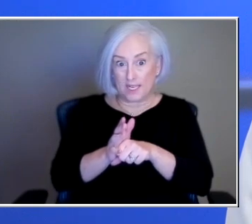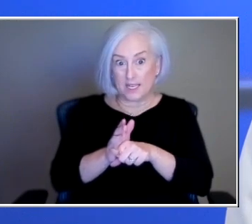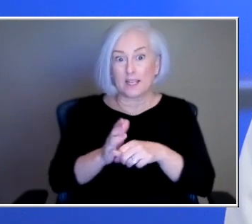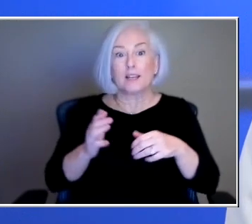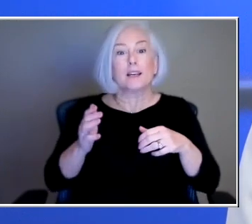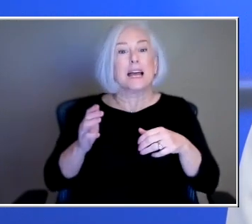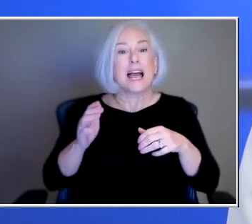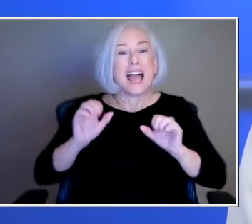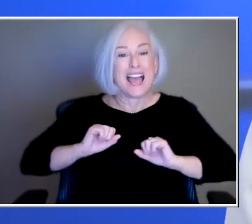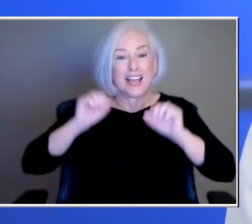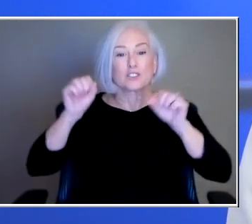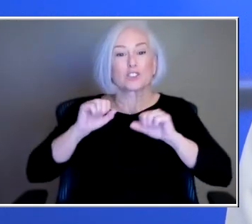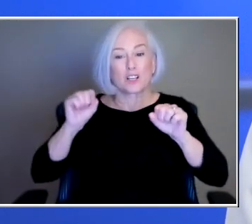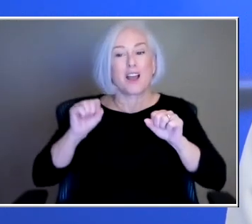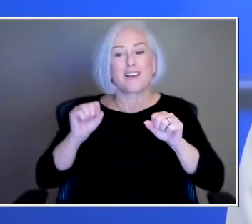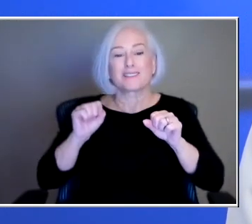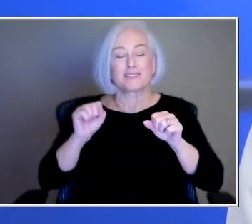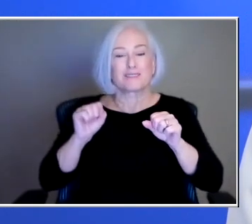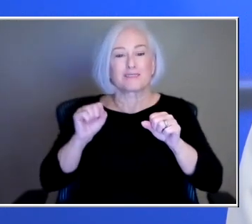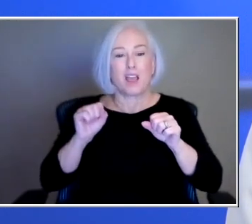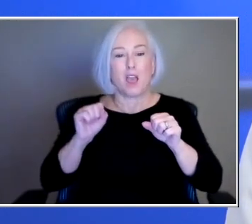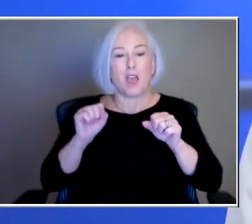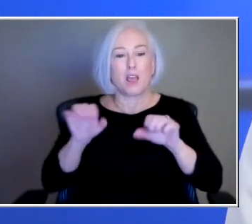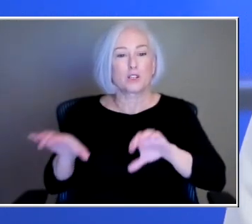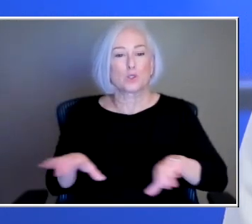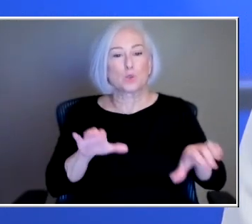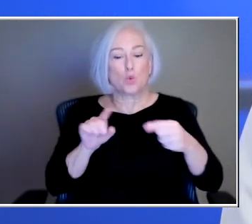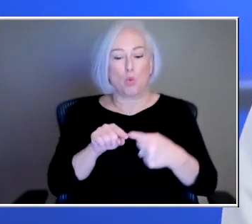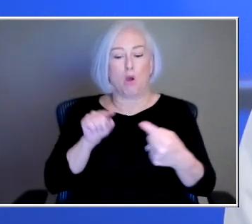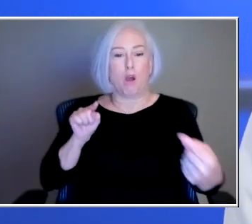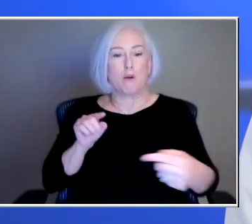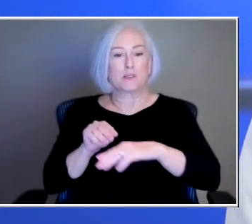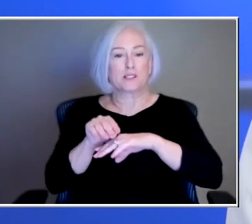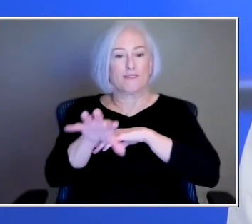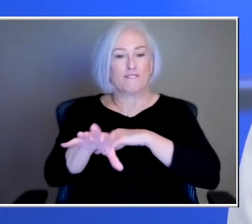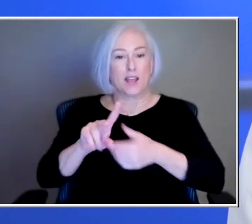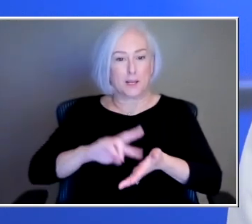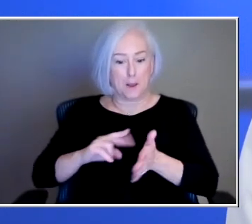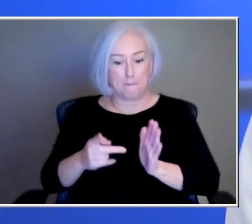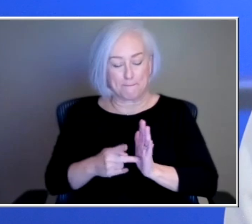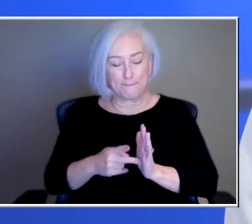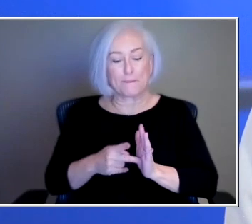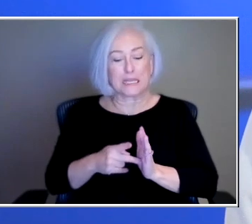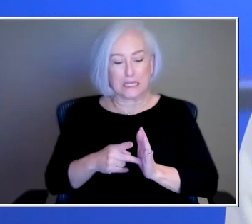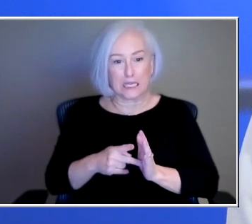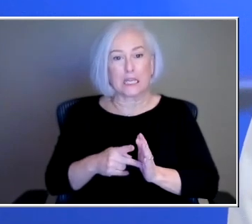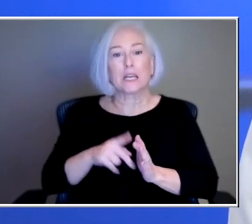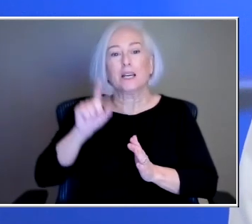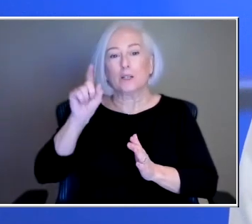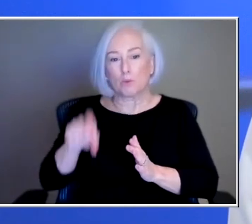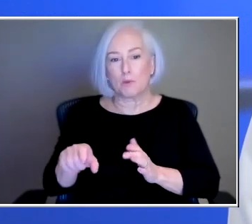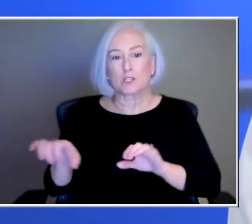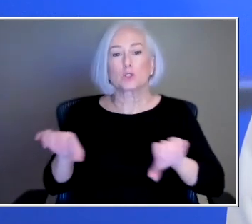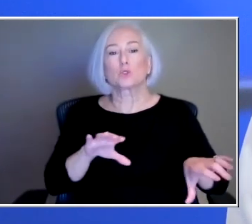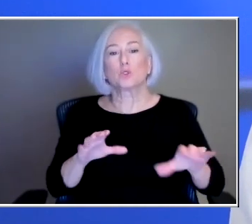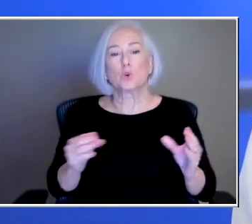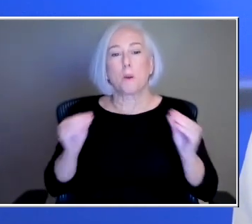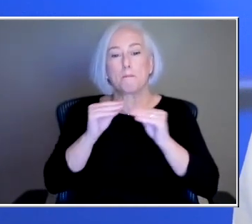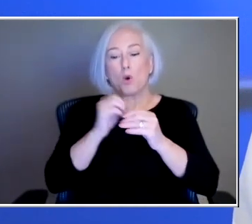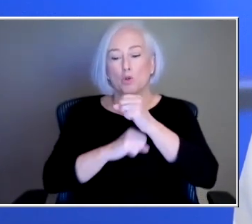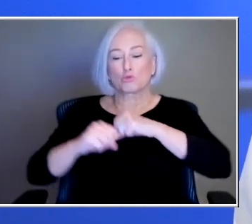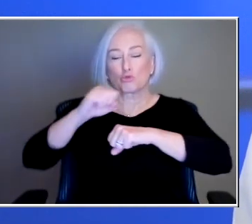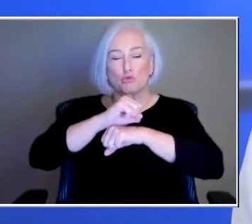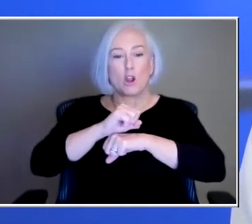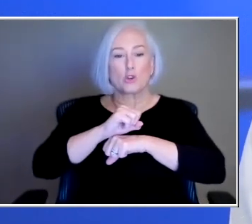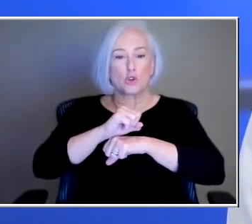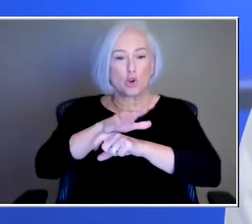be counterproductive. And so in that case, we really recommend having that done in a structured environment, usually under the care of one of our